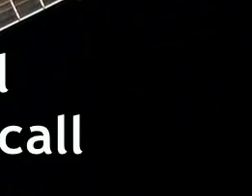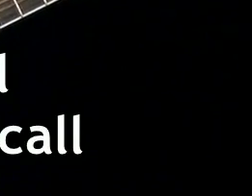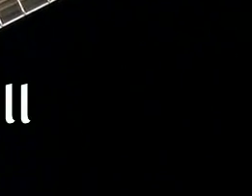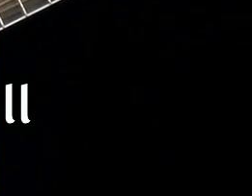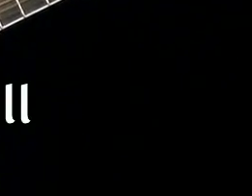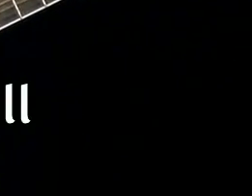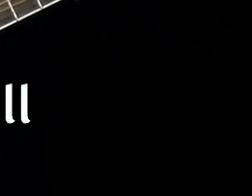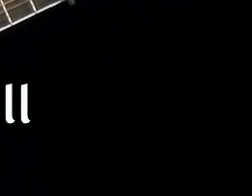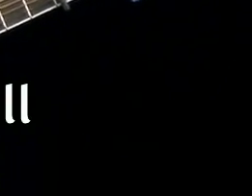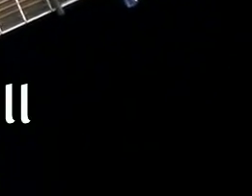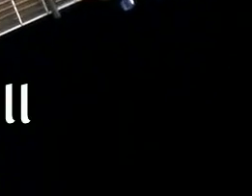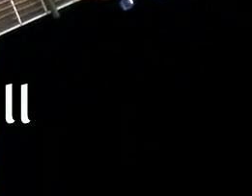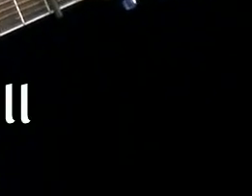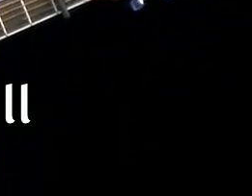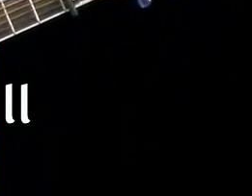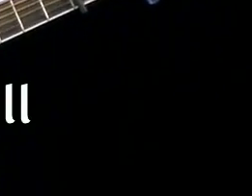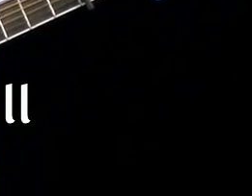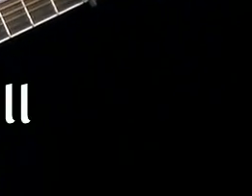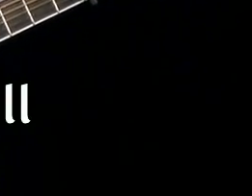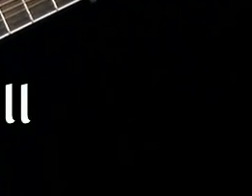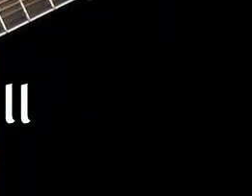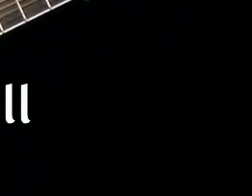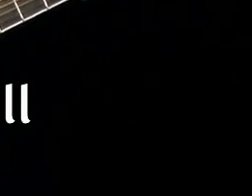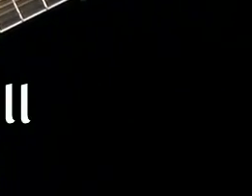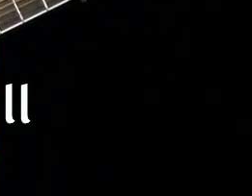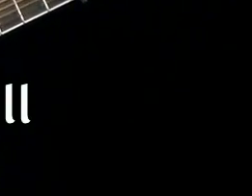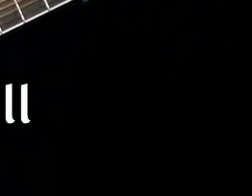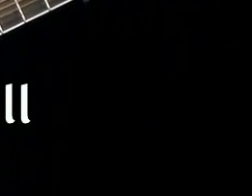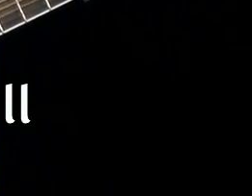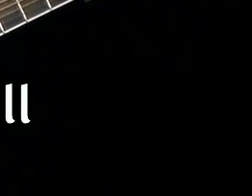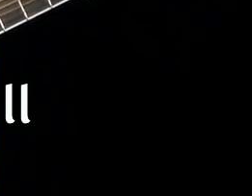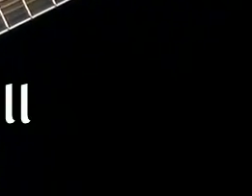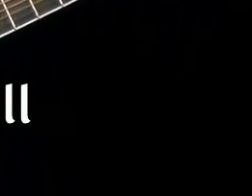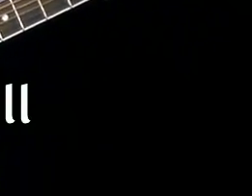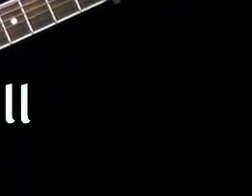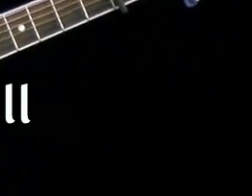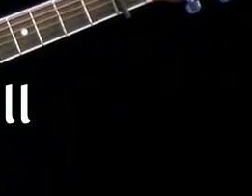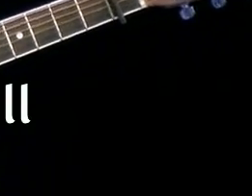call. Father, you worked your way.